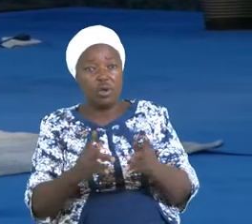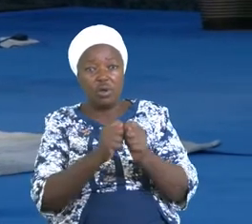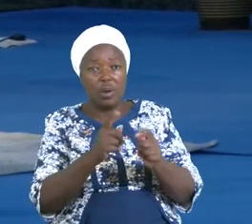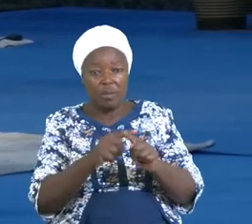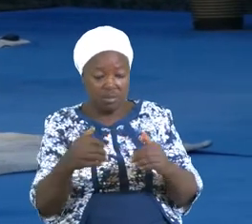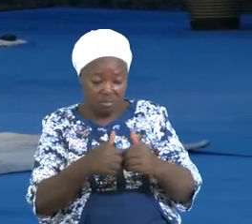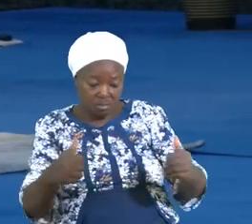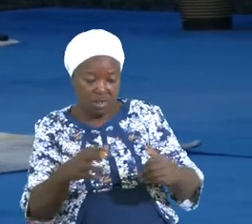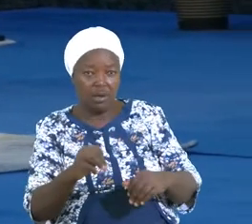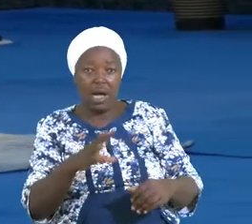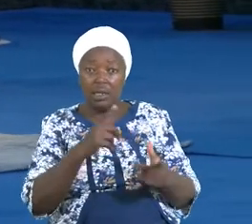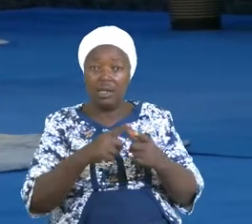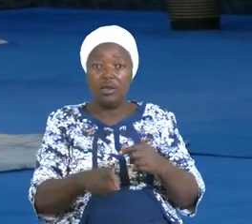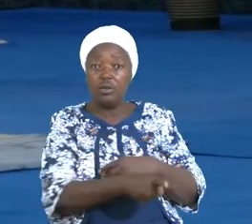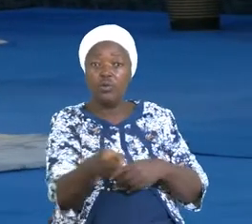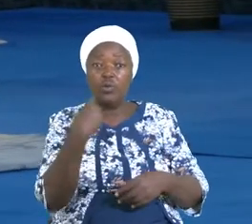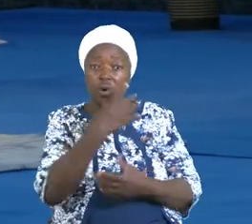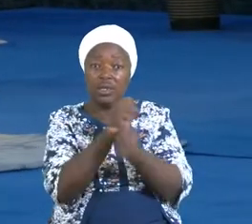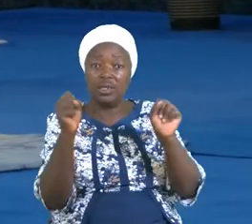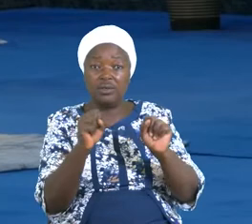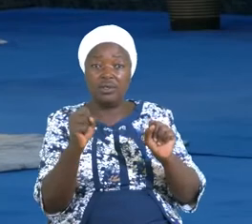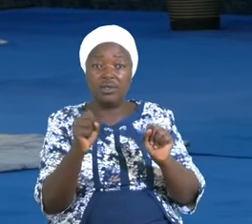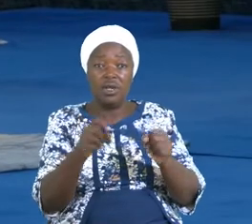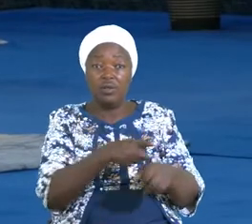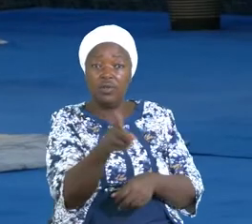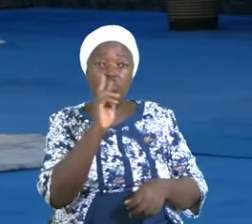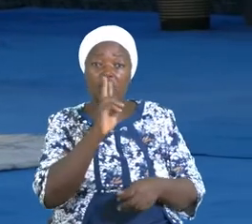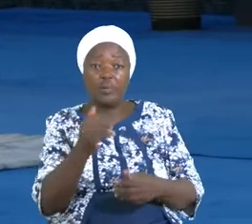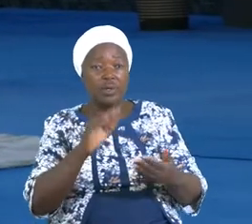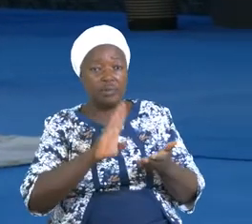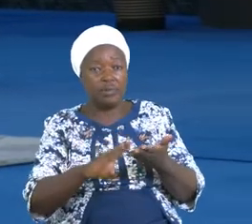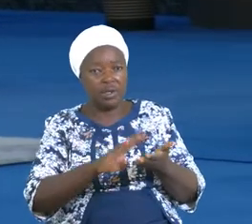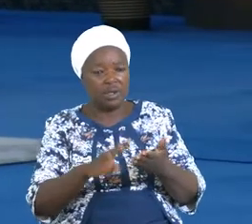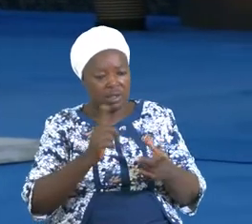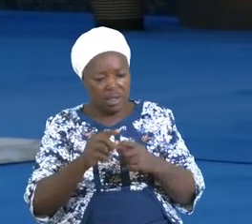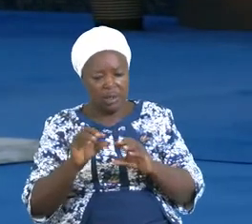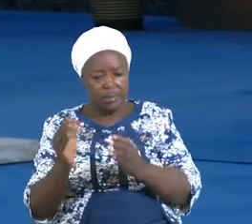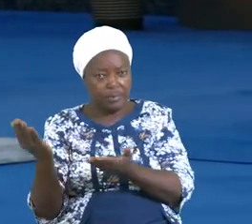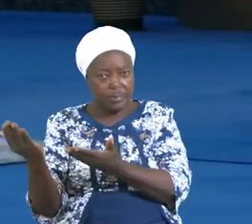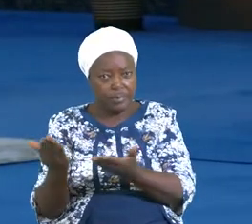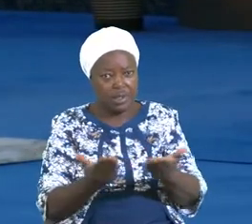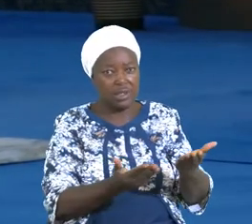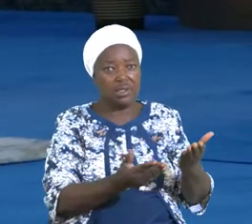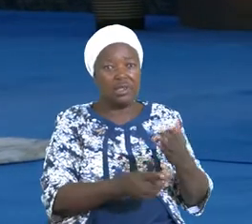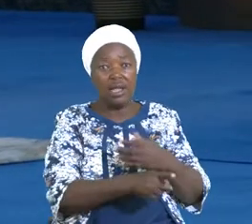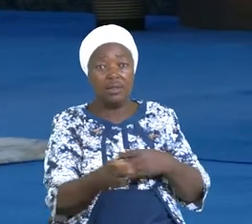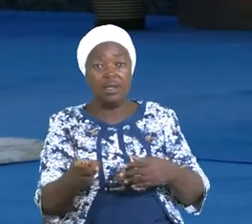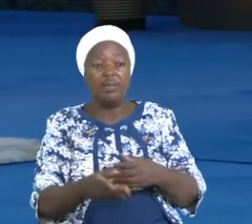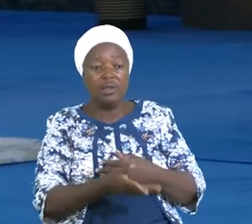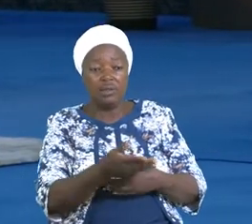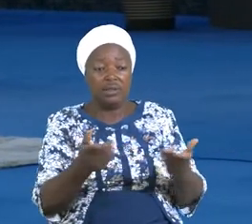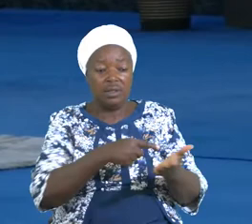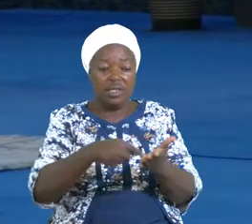saved, those who have been pardoned, he brings them, this is their class.